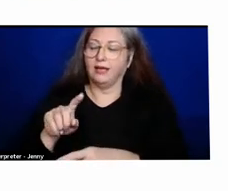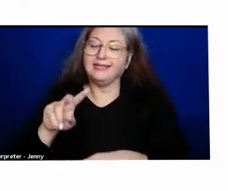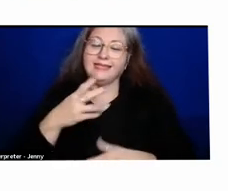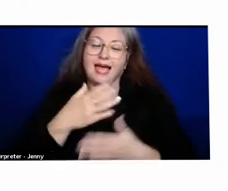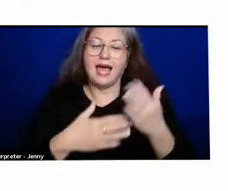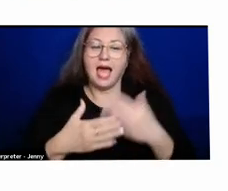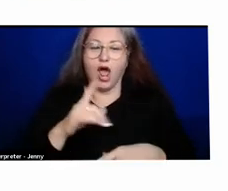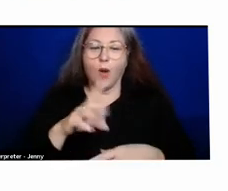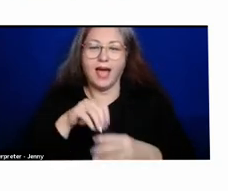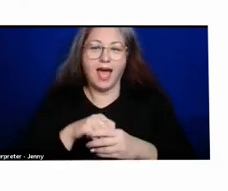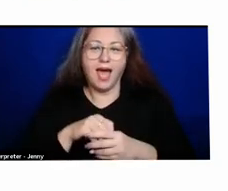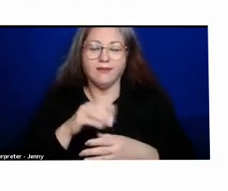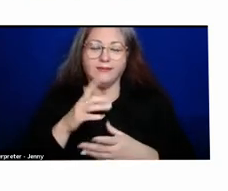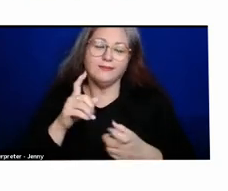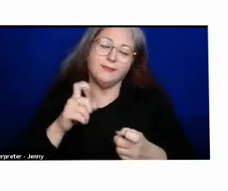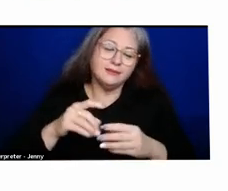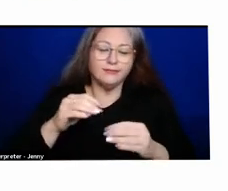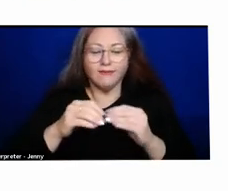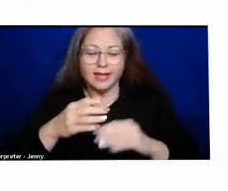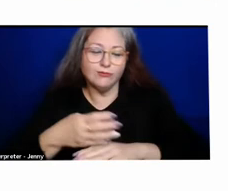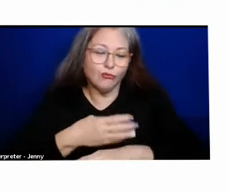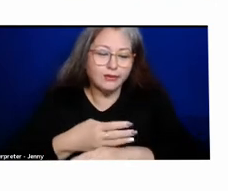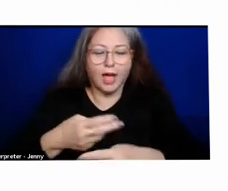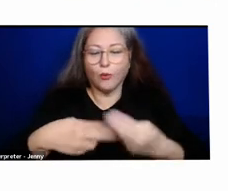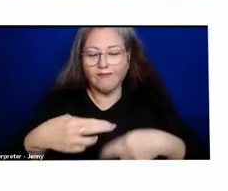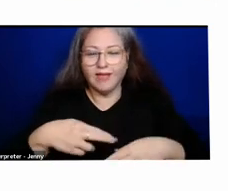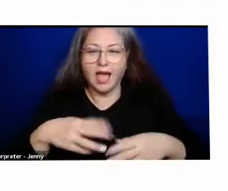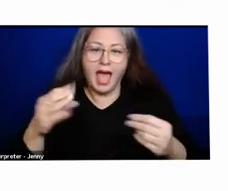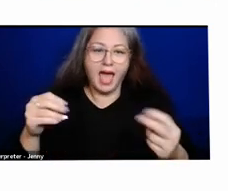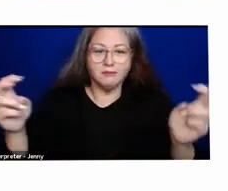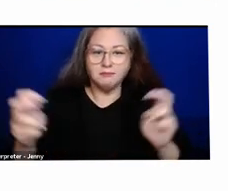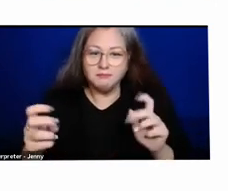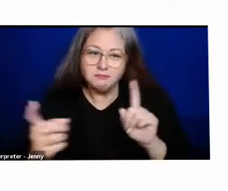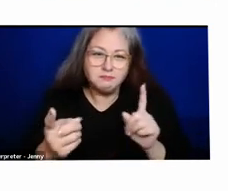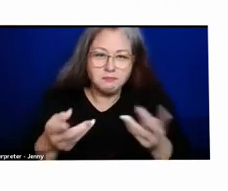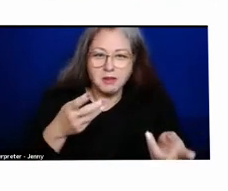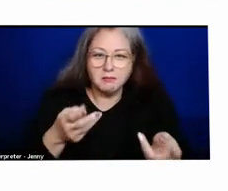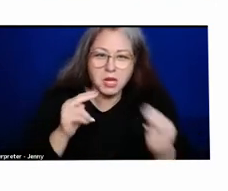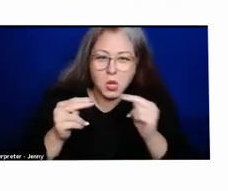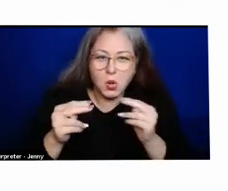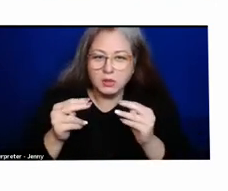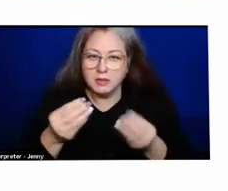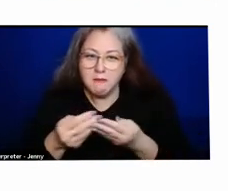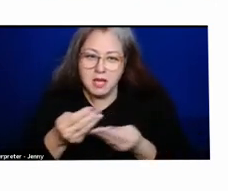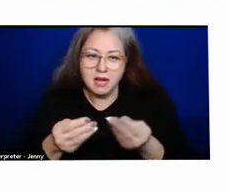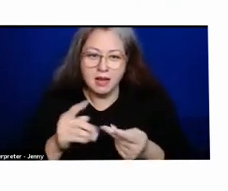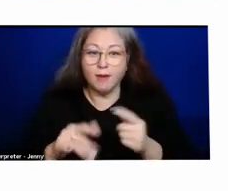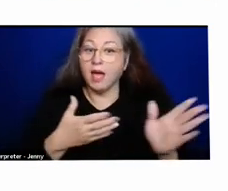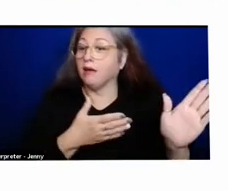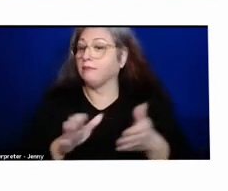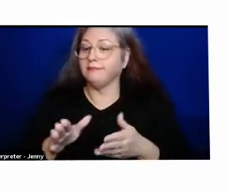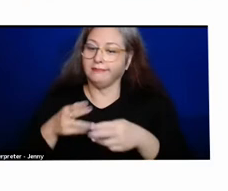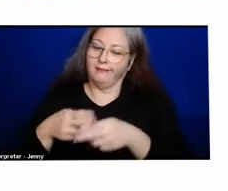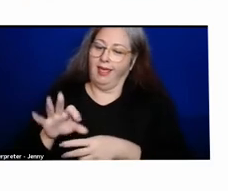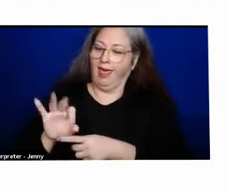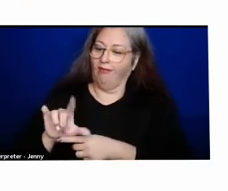always involved some rehabilitation, upcycling, and a lot of bargaining, of course. But now it was all about the flip.